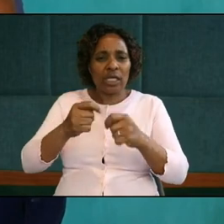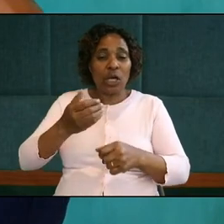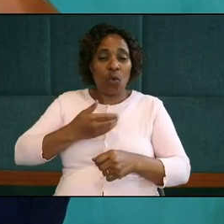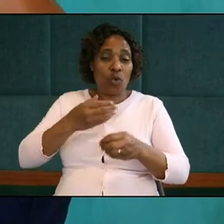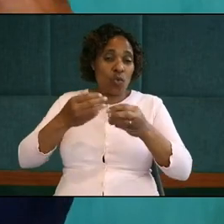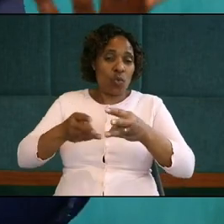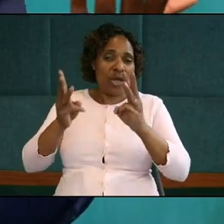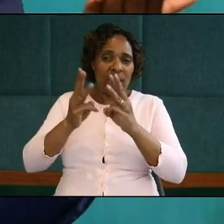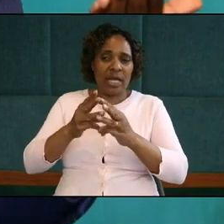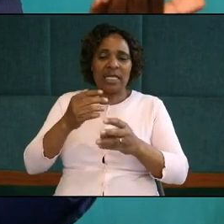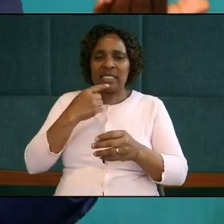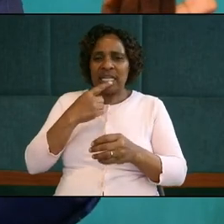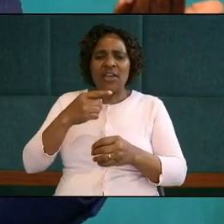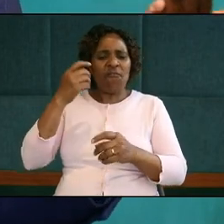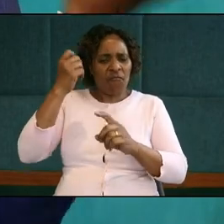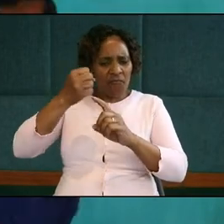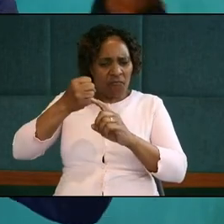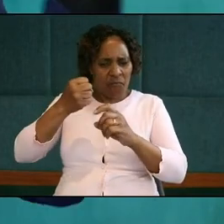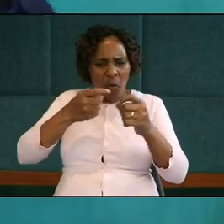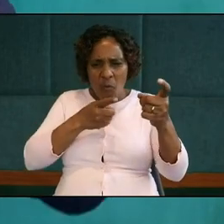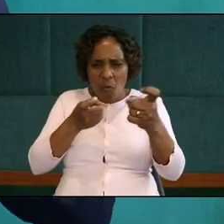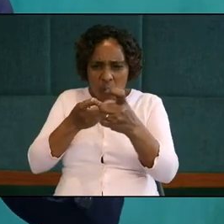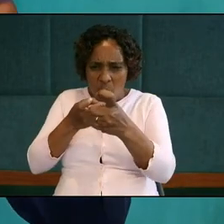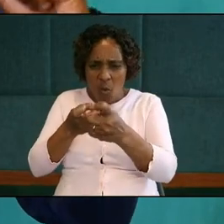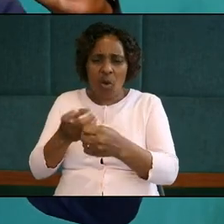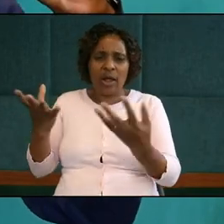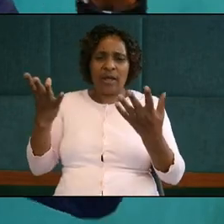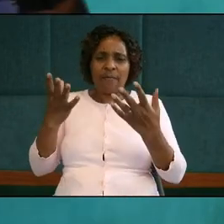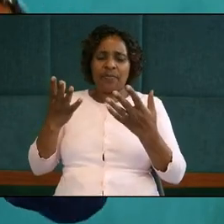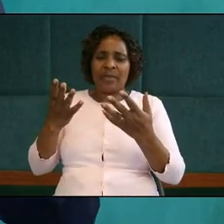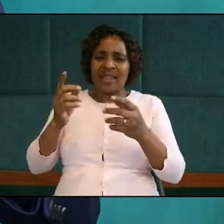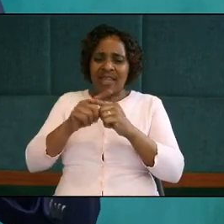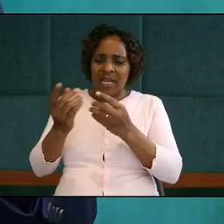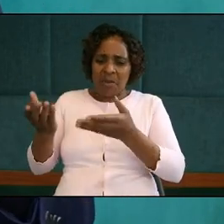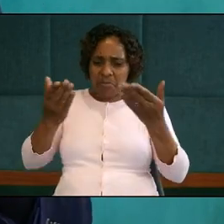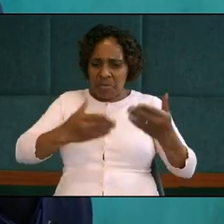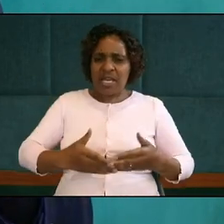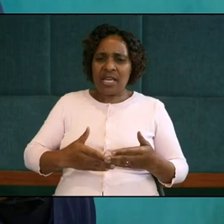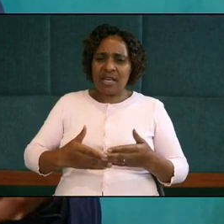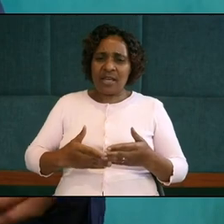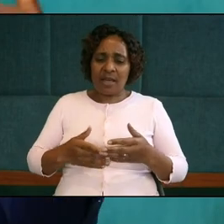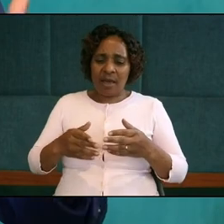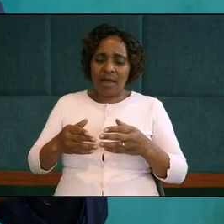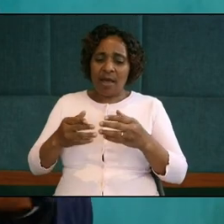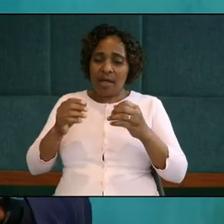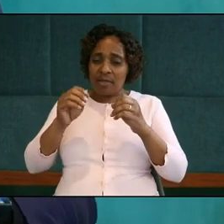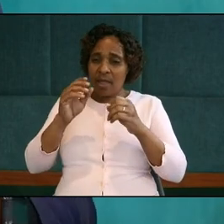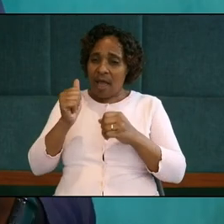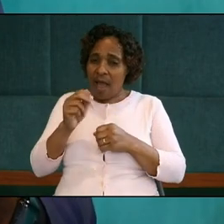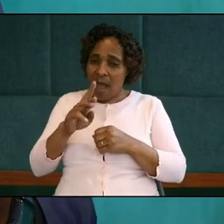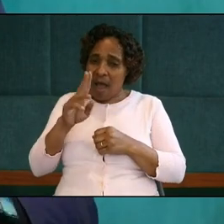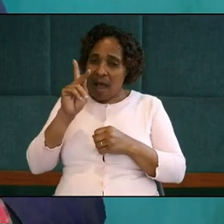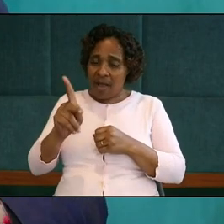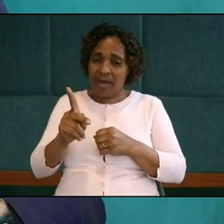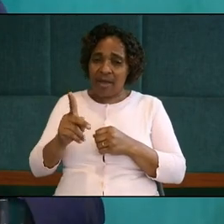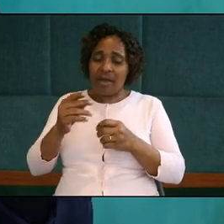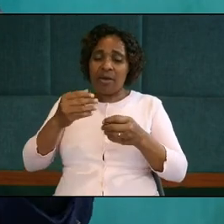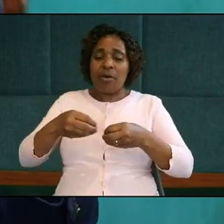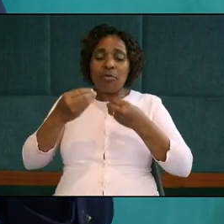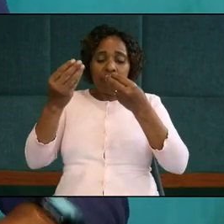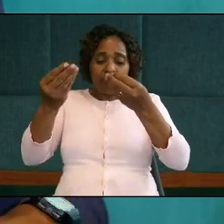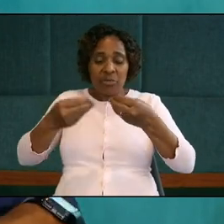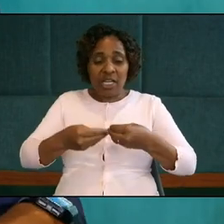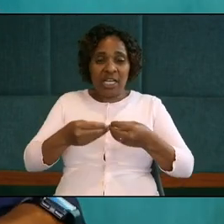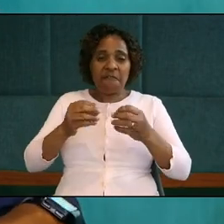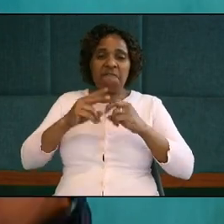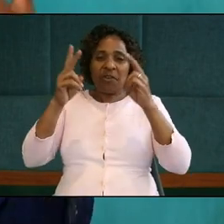you know, we can fight the Philistines. Bring the Ark of the Covenant. It will give us victory, you know, until they had to put their trust in God. And